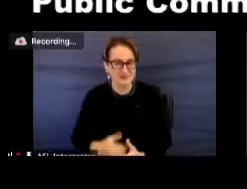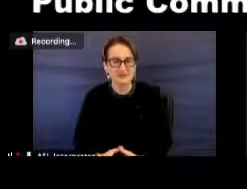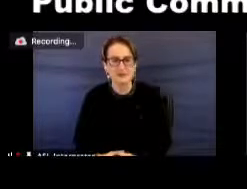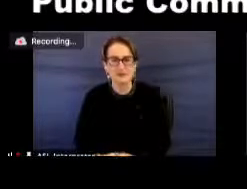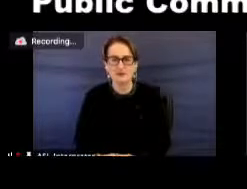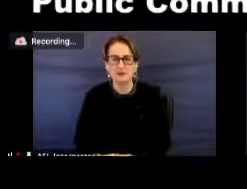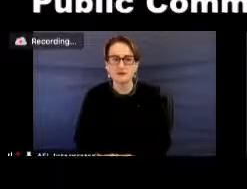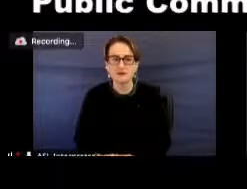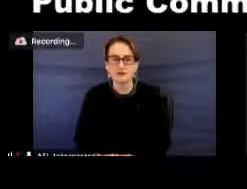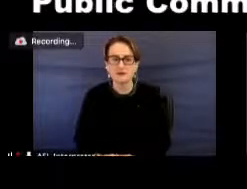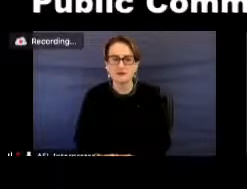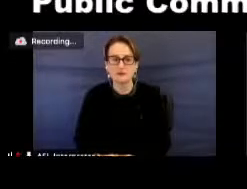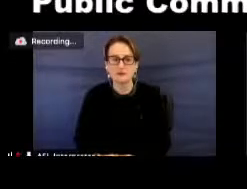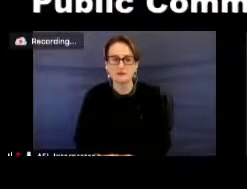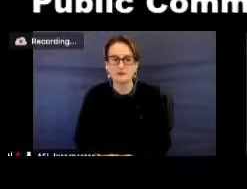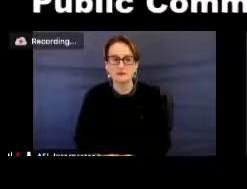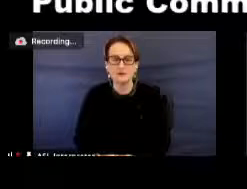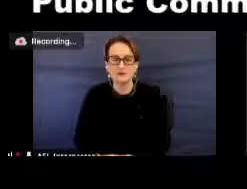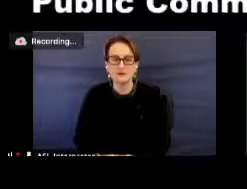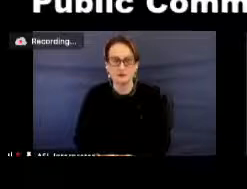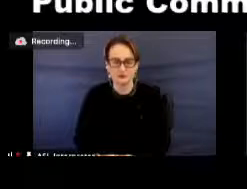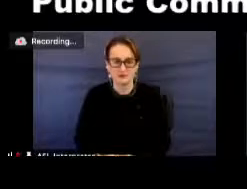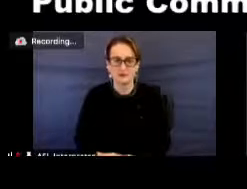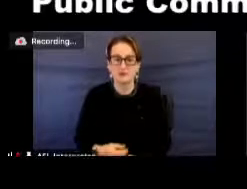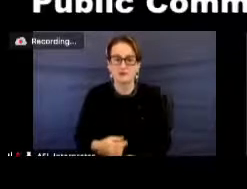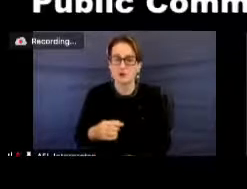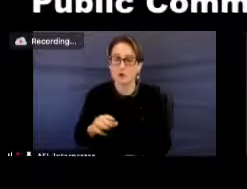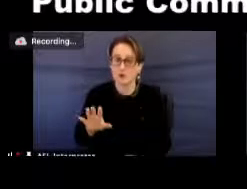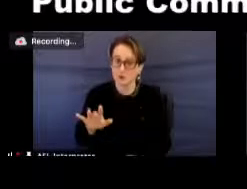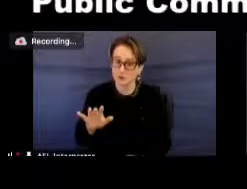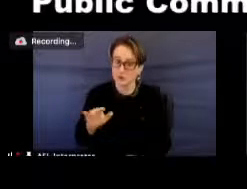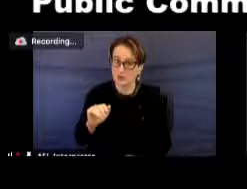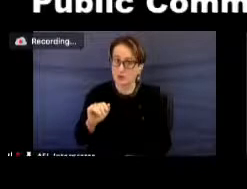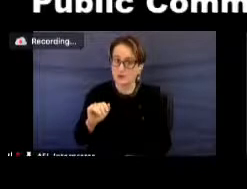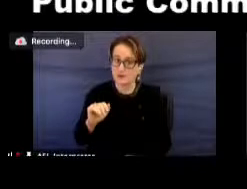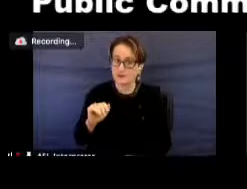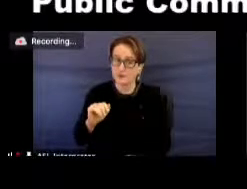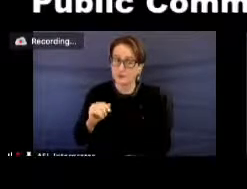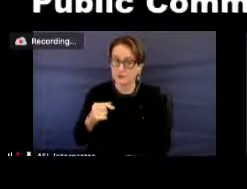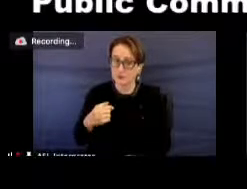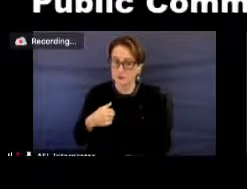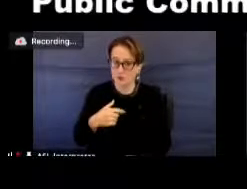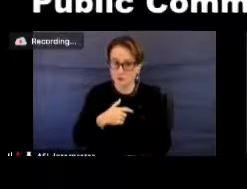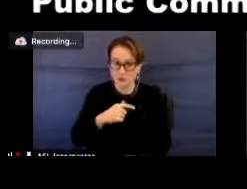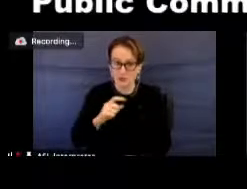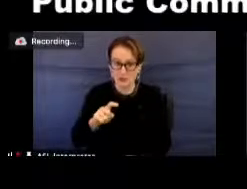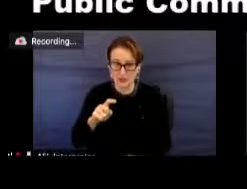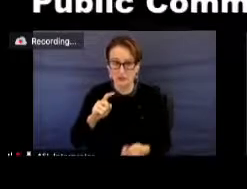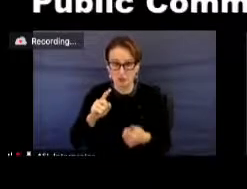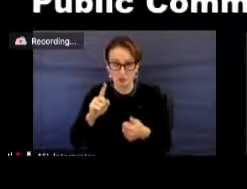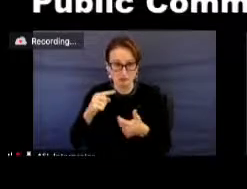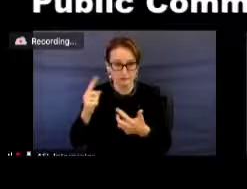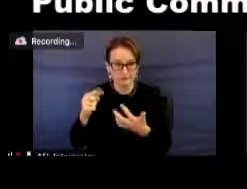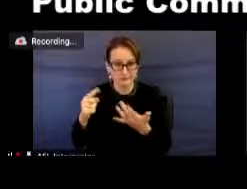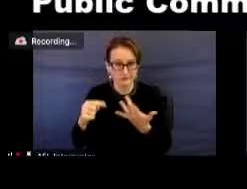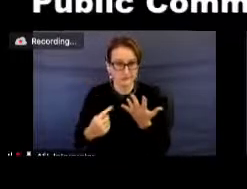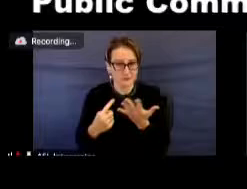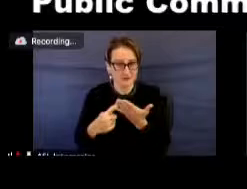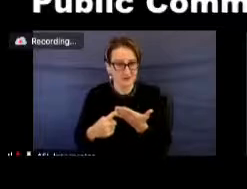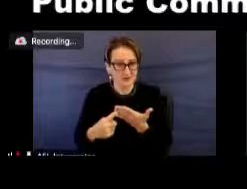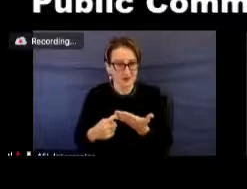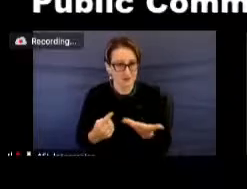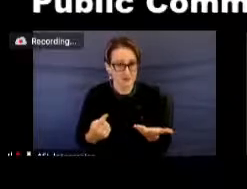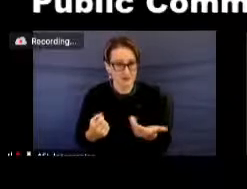I'm wondering, I mean, that's all good, but I'm wondering, do we then need to go through each of these point by point? I mean, are we going to assume that everything